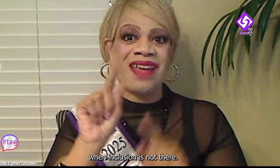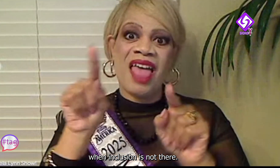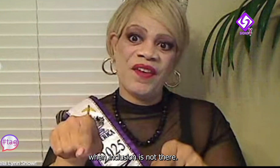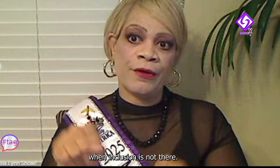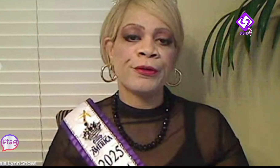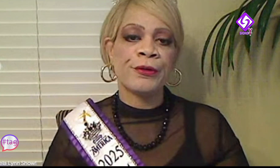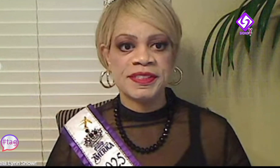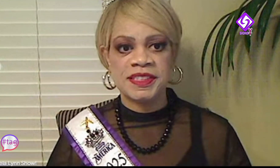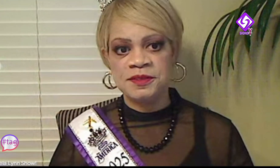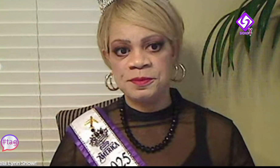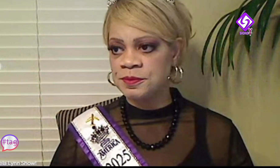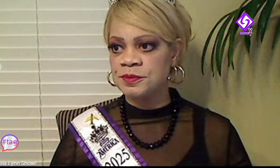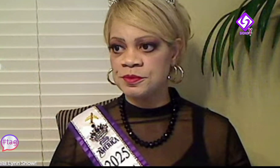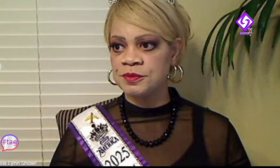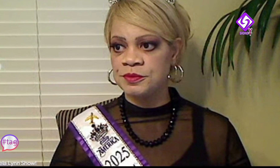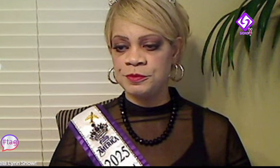is not there.